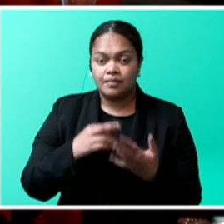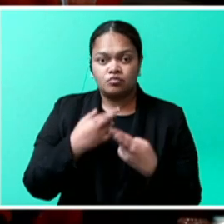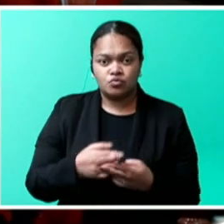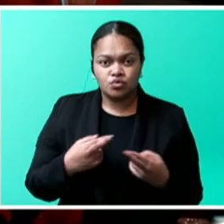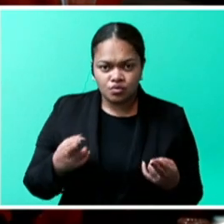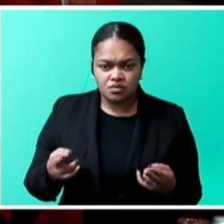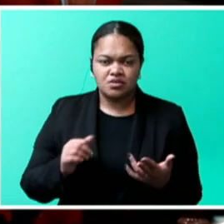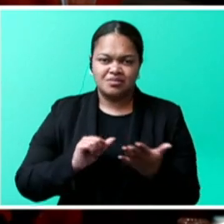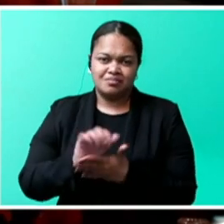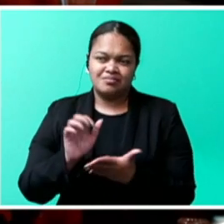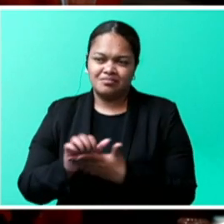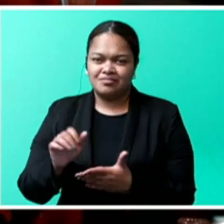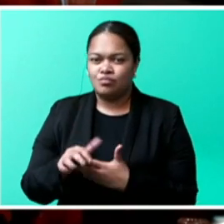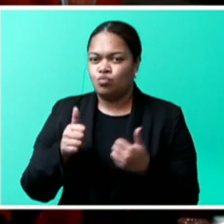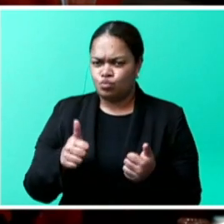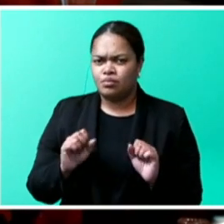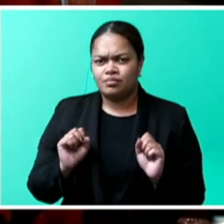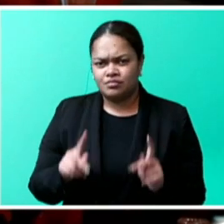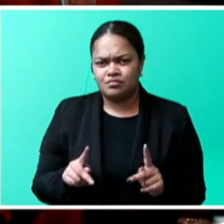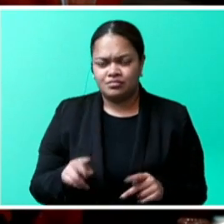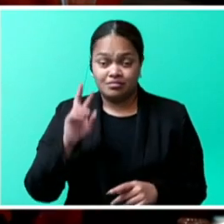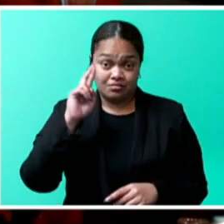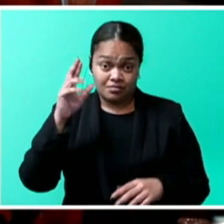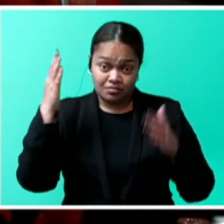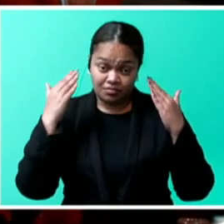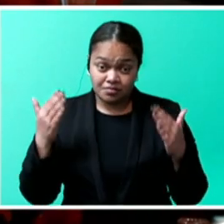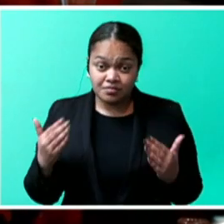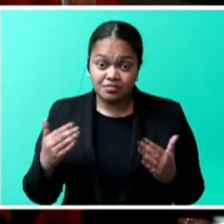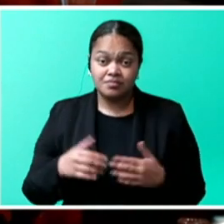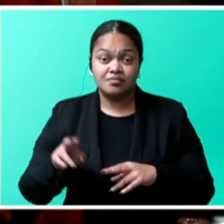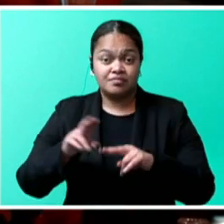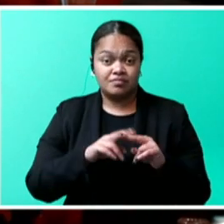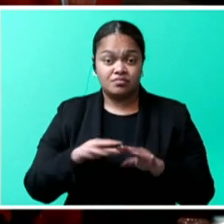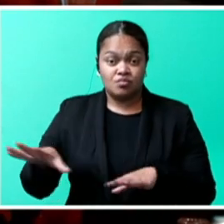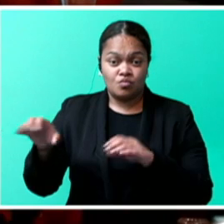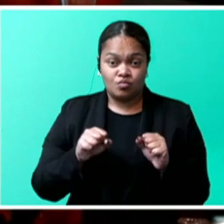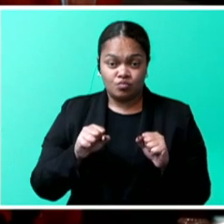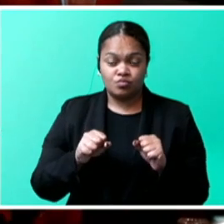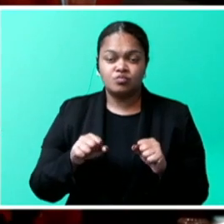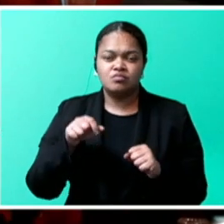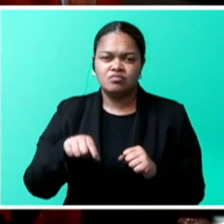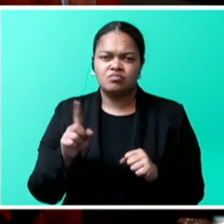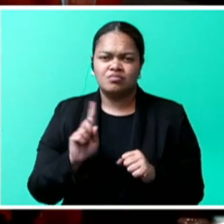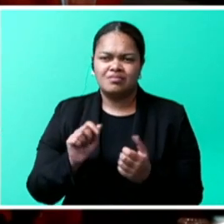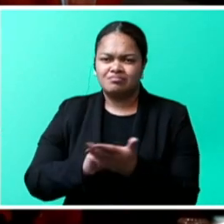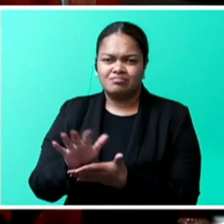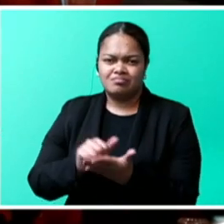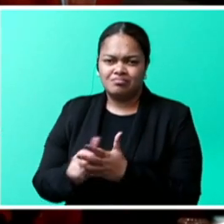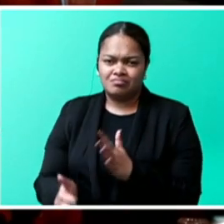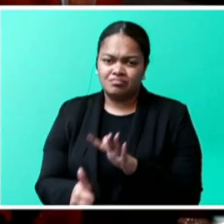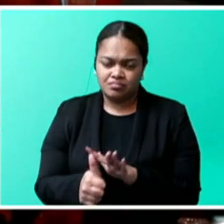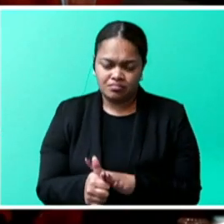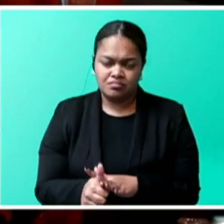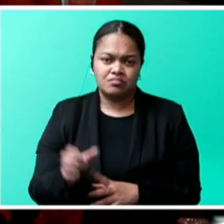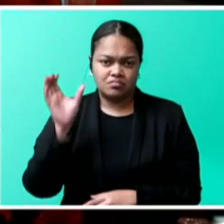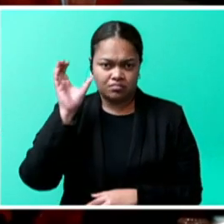and market opportunities. Mr. Speaker, sir, Fiji's hosting provided critical market access for our small island states